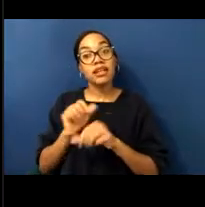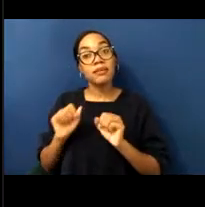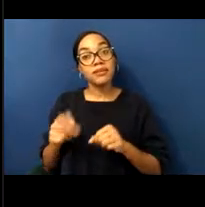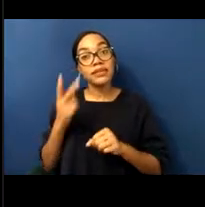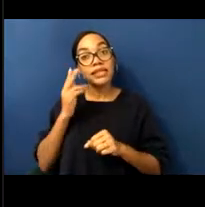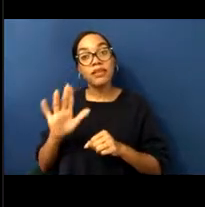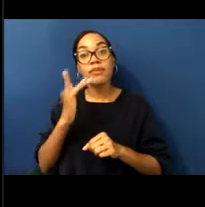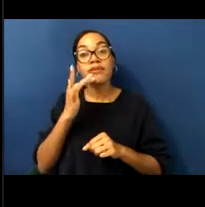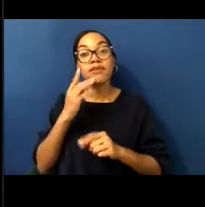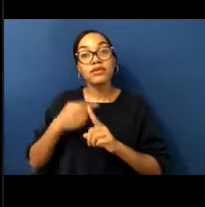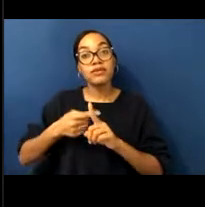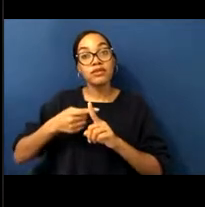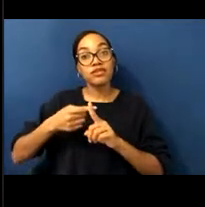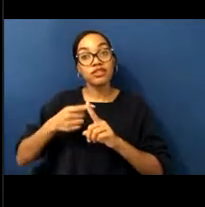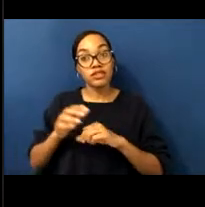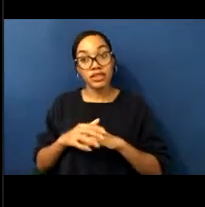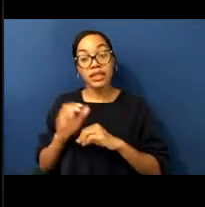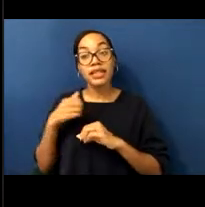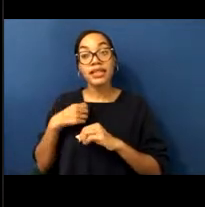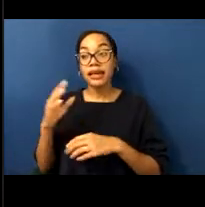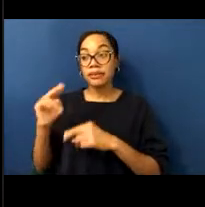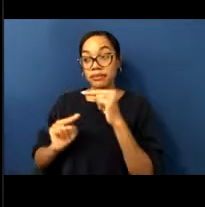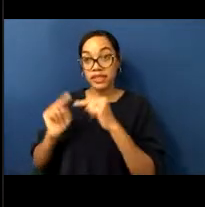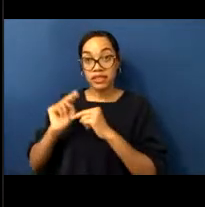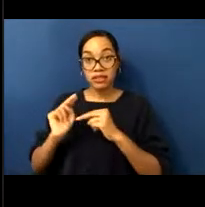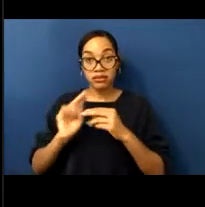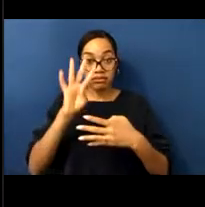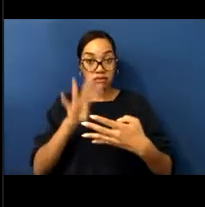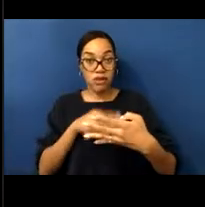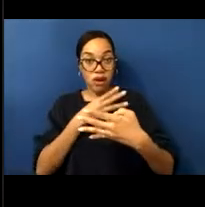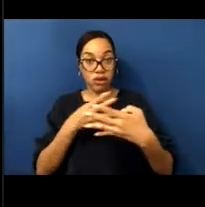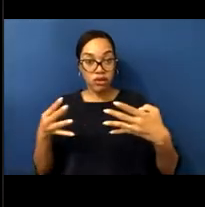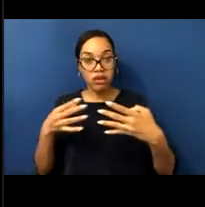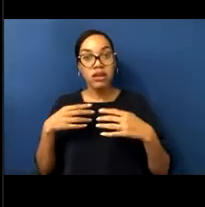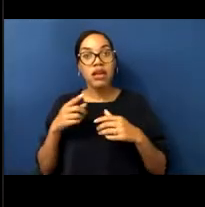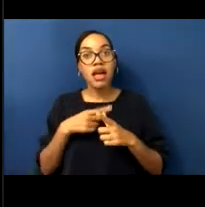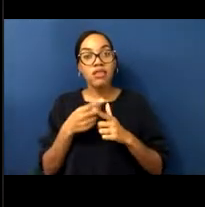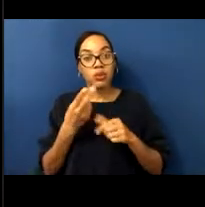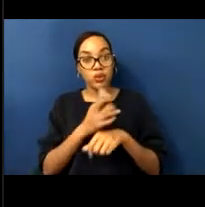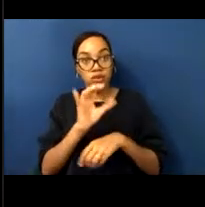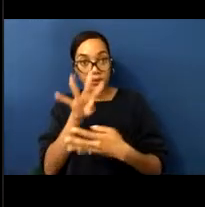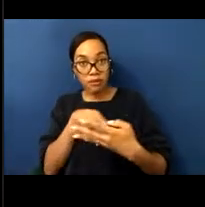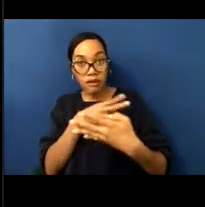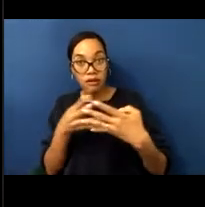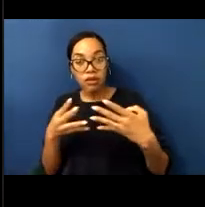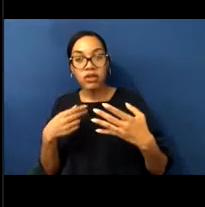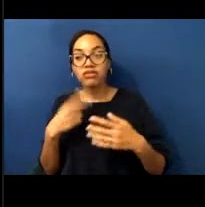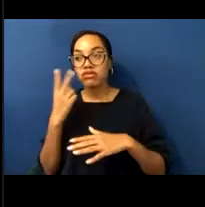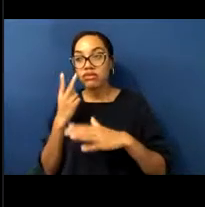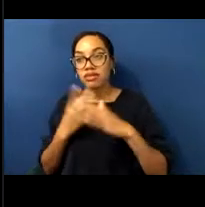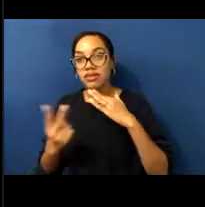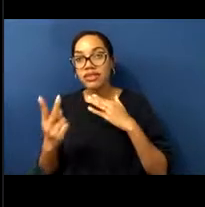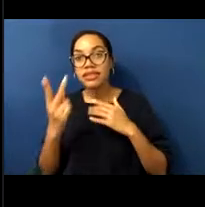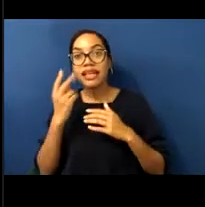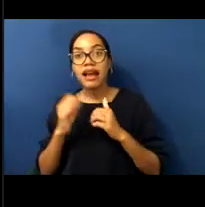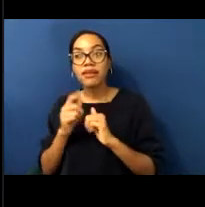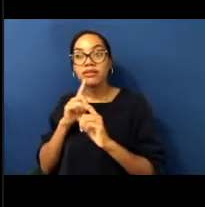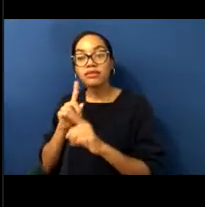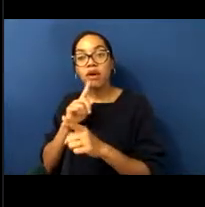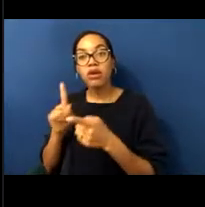slides. And we can also forecast or project how loggerhead turtles may respond to continued ocean warming. And